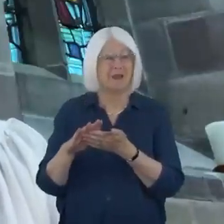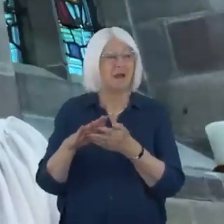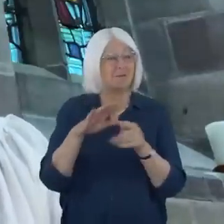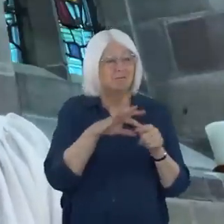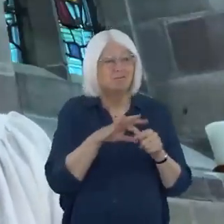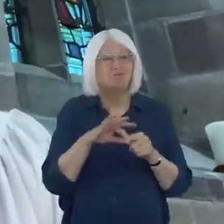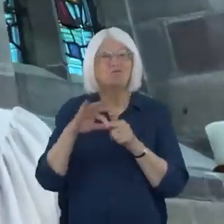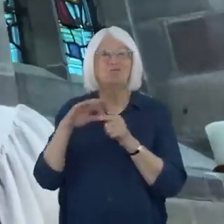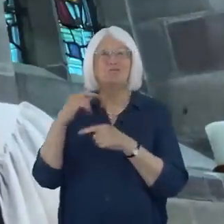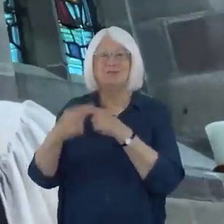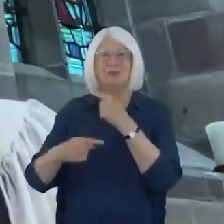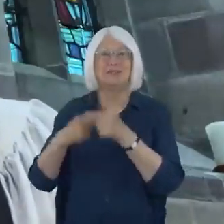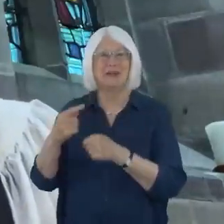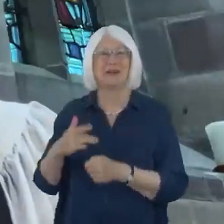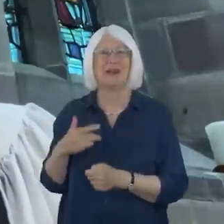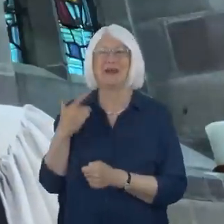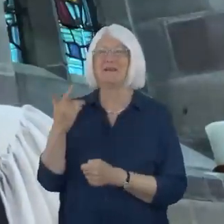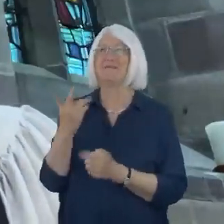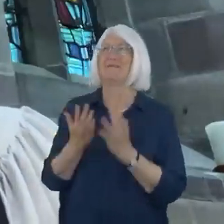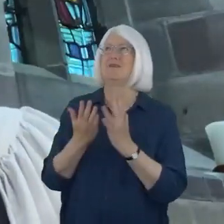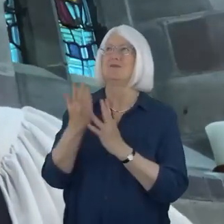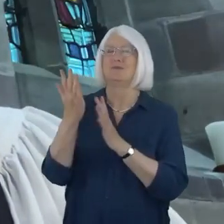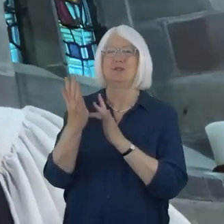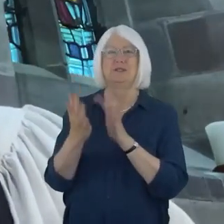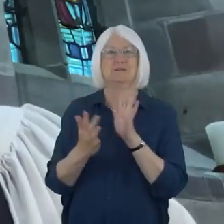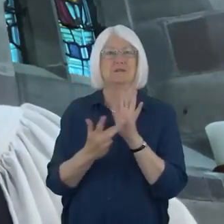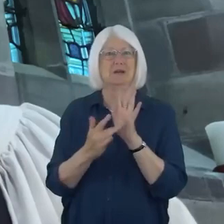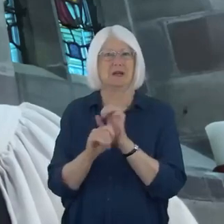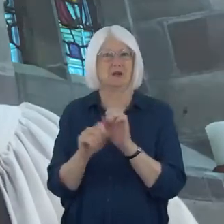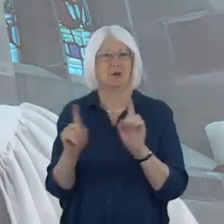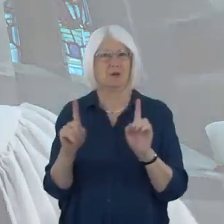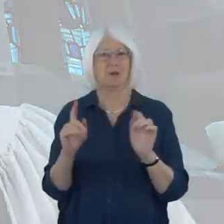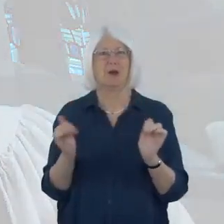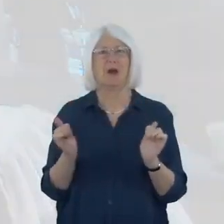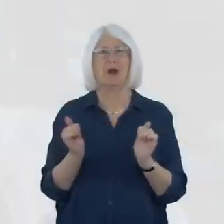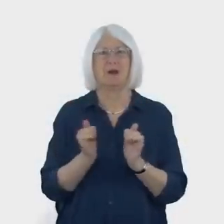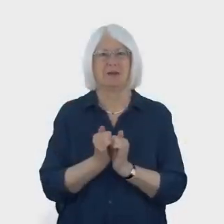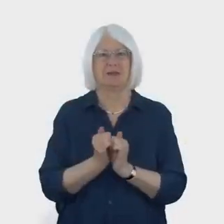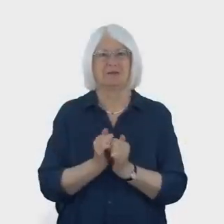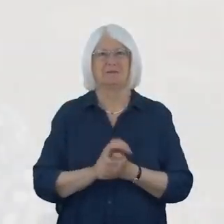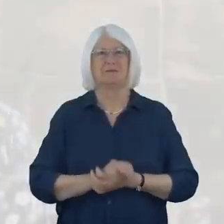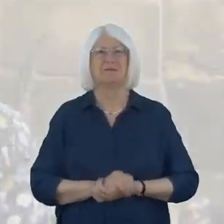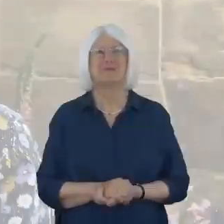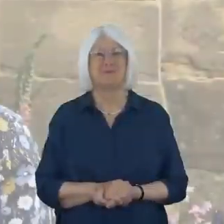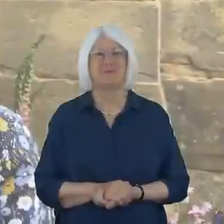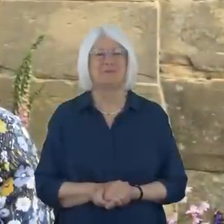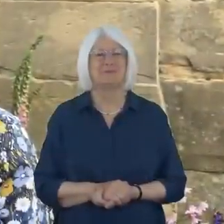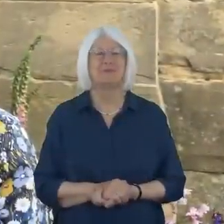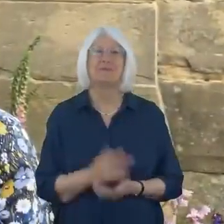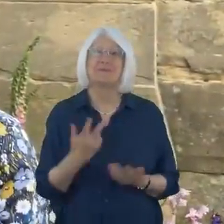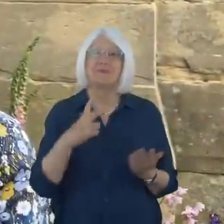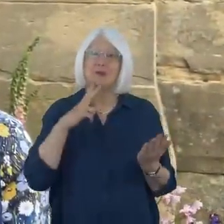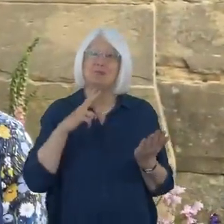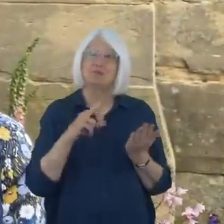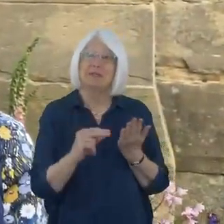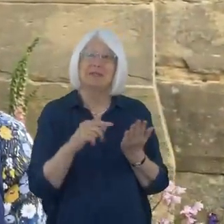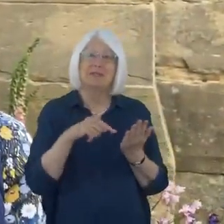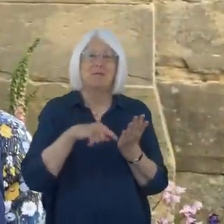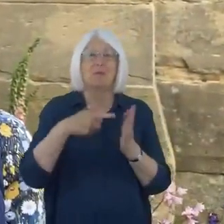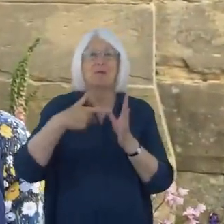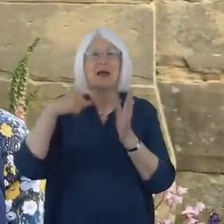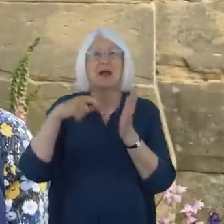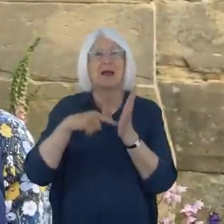life through Jesus Christ our Lord. Amen. A reading from the Acts of the